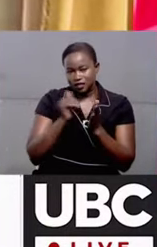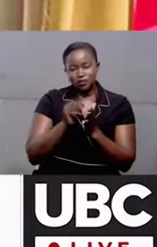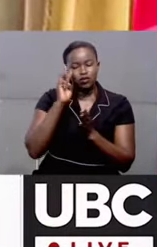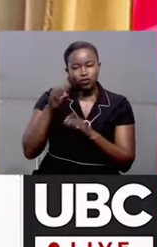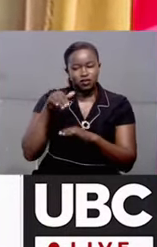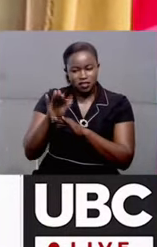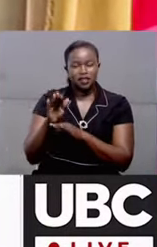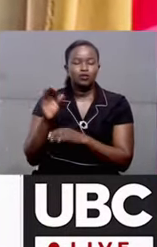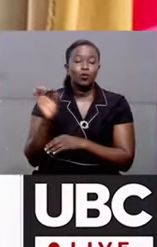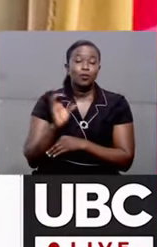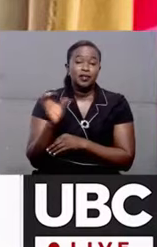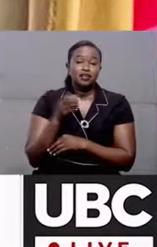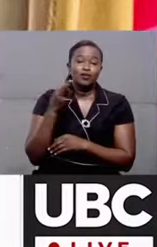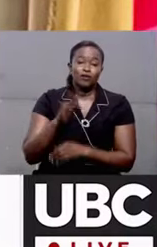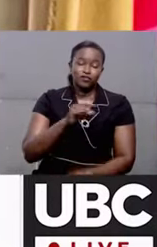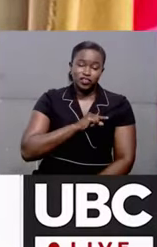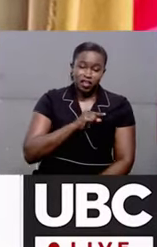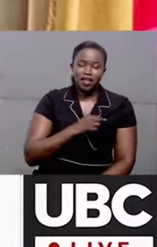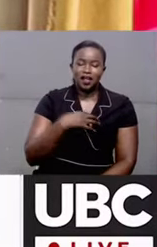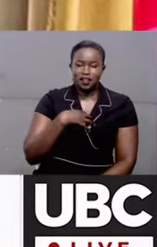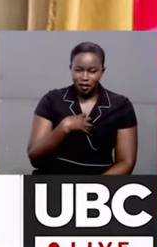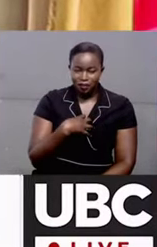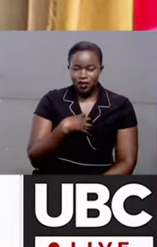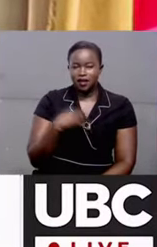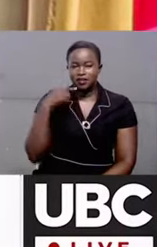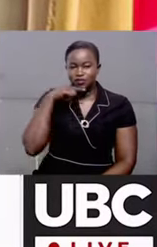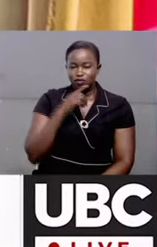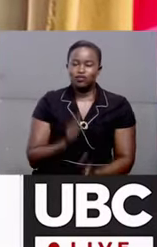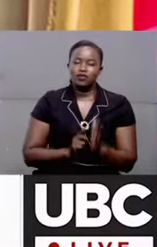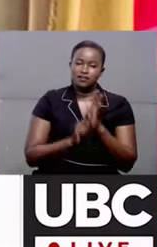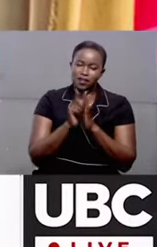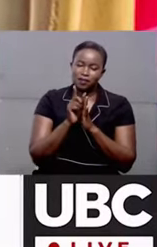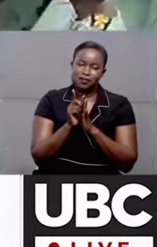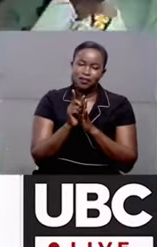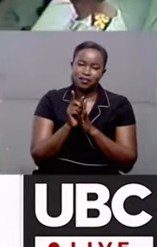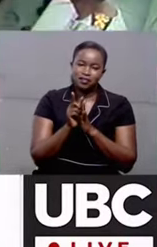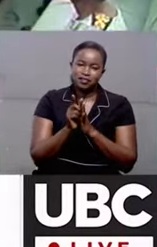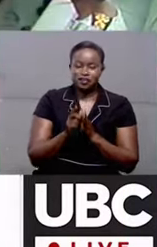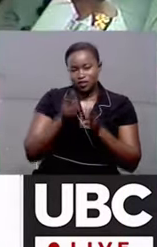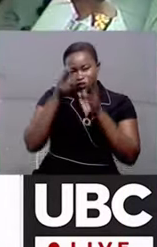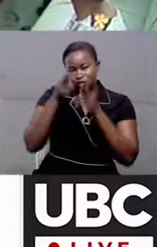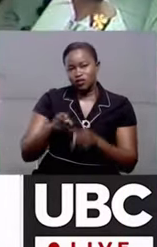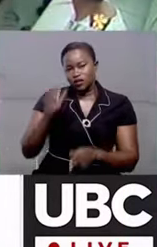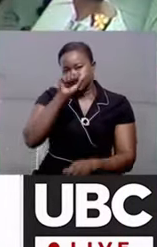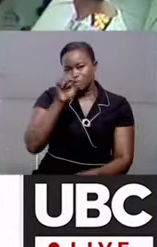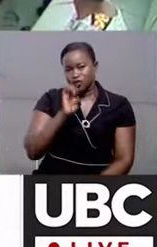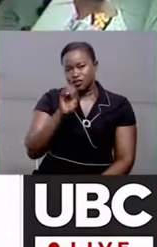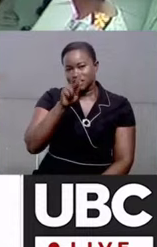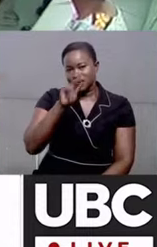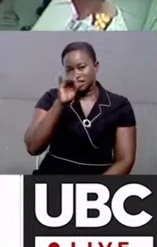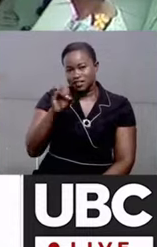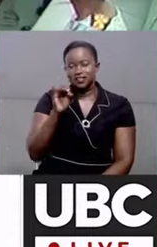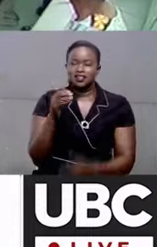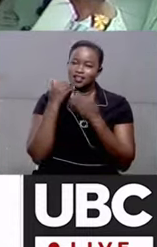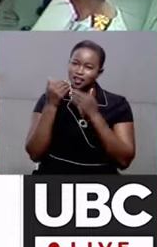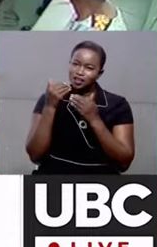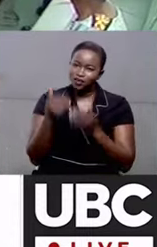Committee of Gender, Labour and Social Development. Honourable Sechi, thank you.